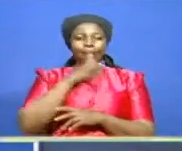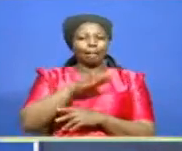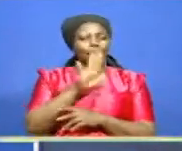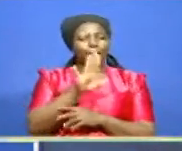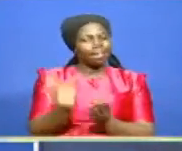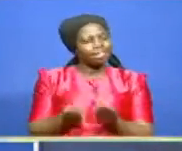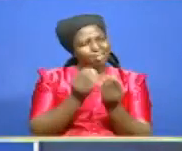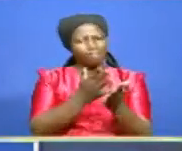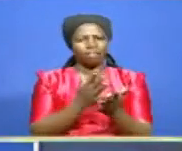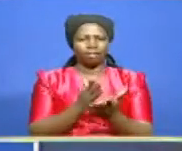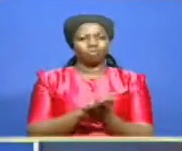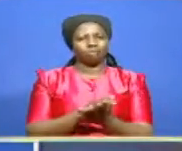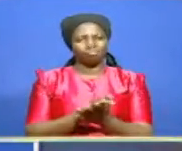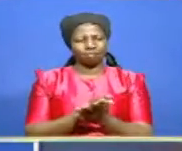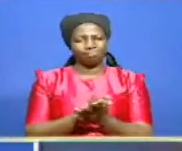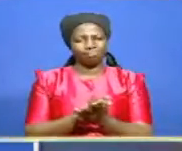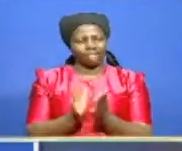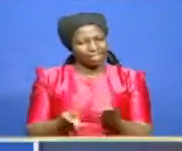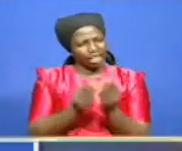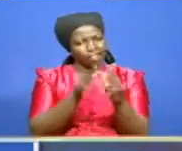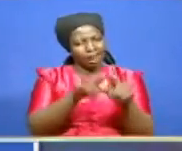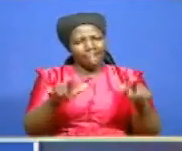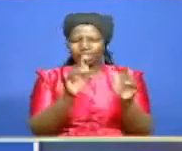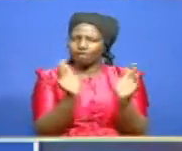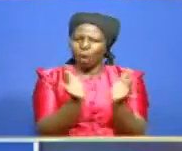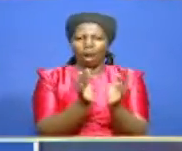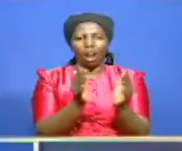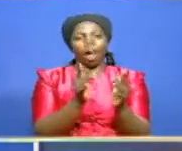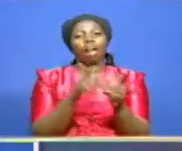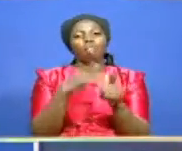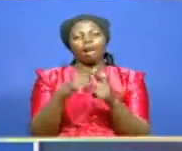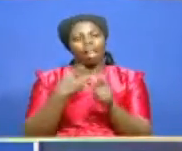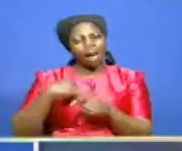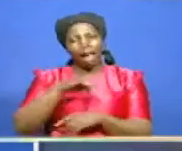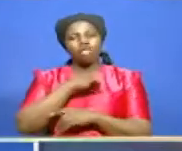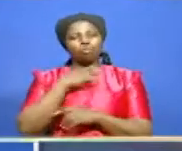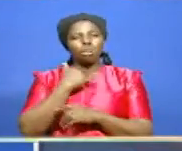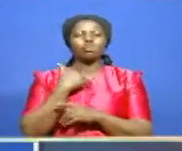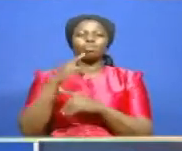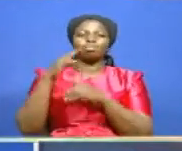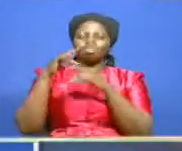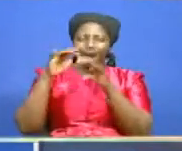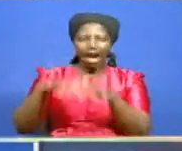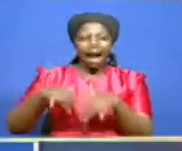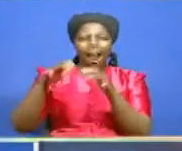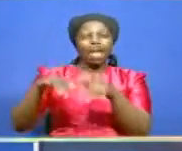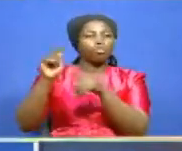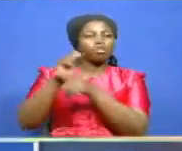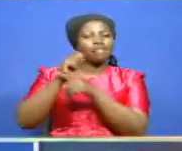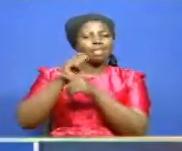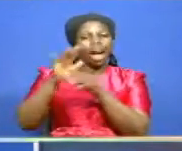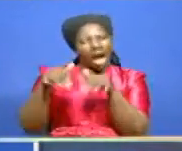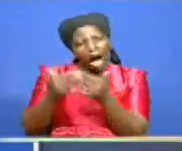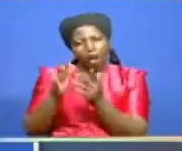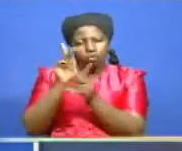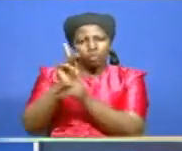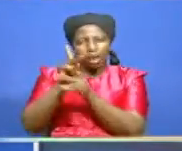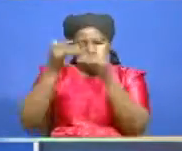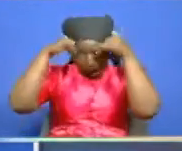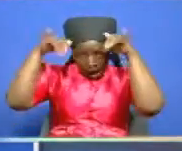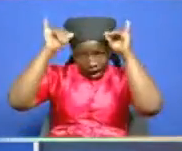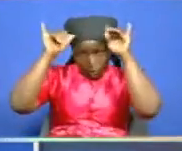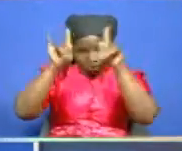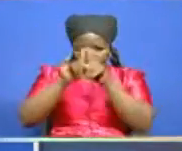kwenda kusurura huko, katia yeye sehemu kidogo, na tunataka masomo ya ukulima, kufuga ng'ombe, na hasa